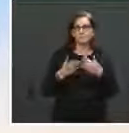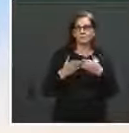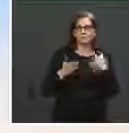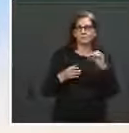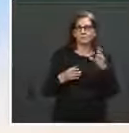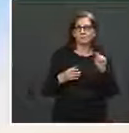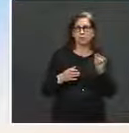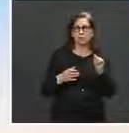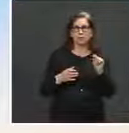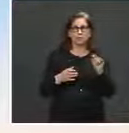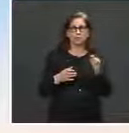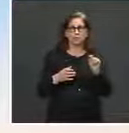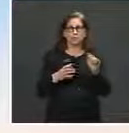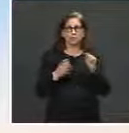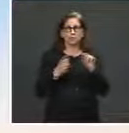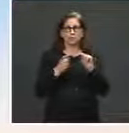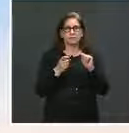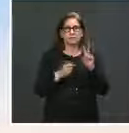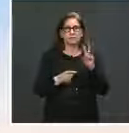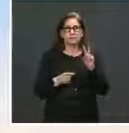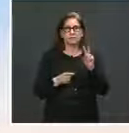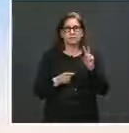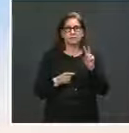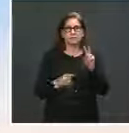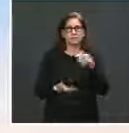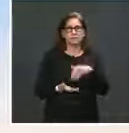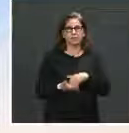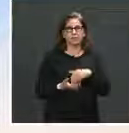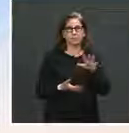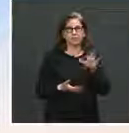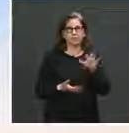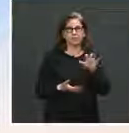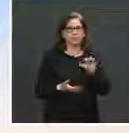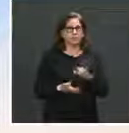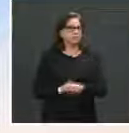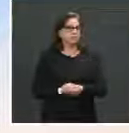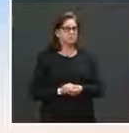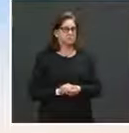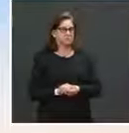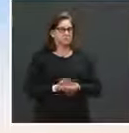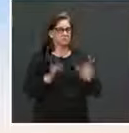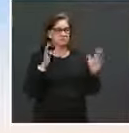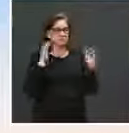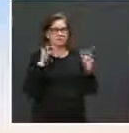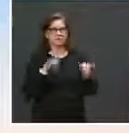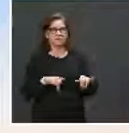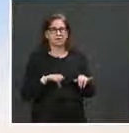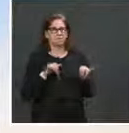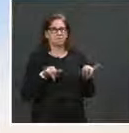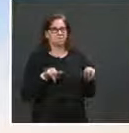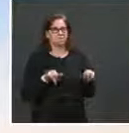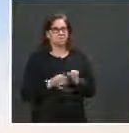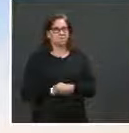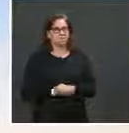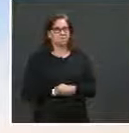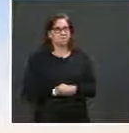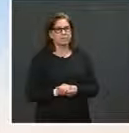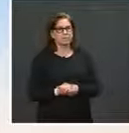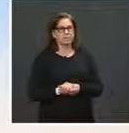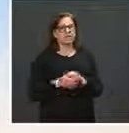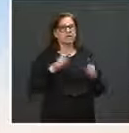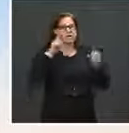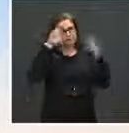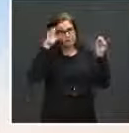change from $62,500 is my other question. I don't anticipate that. It is that it would change, I should say. It is the president remains committed to raising the